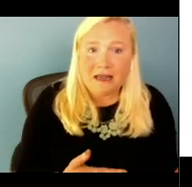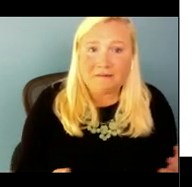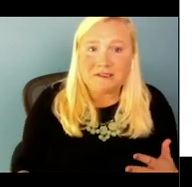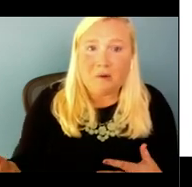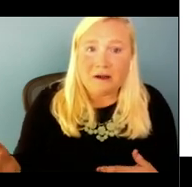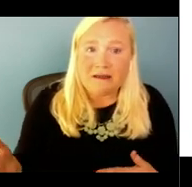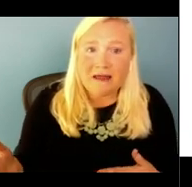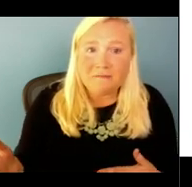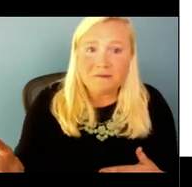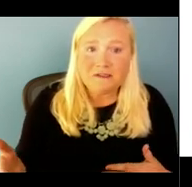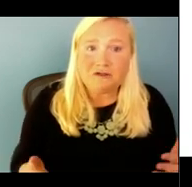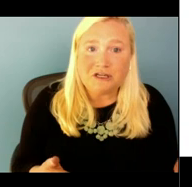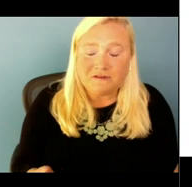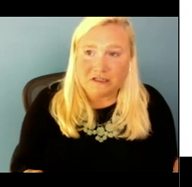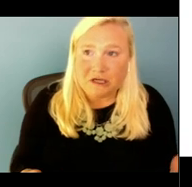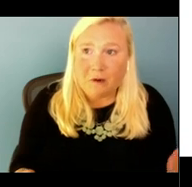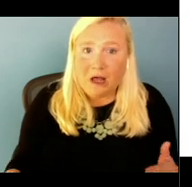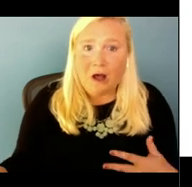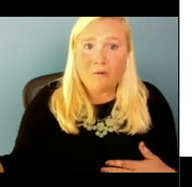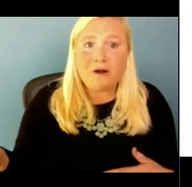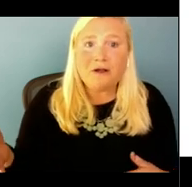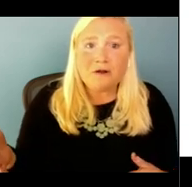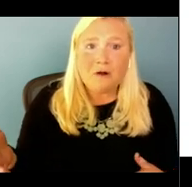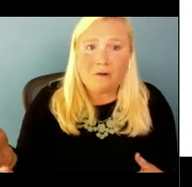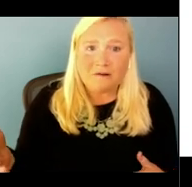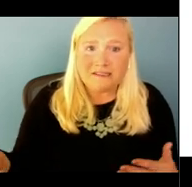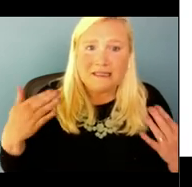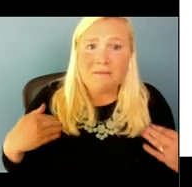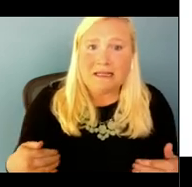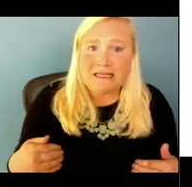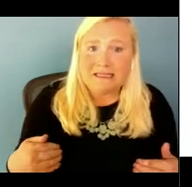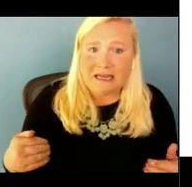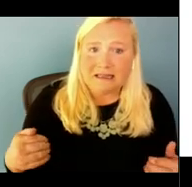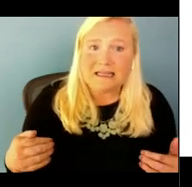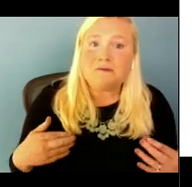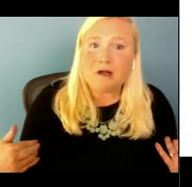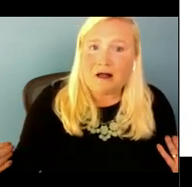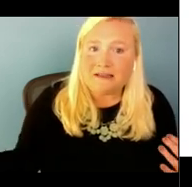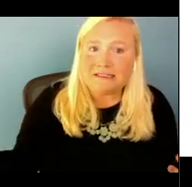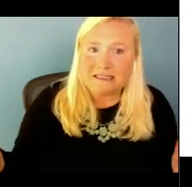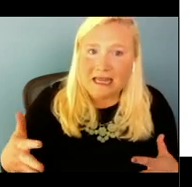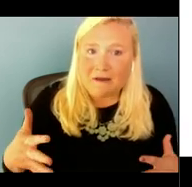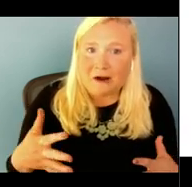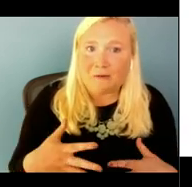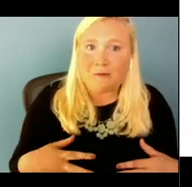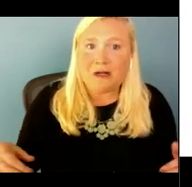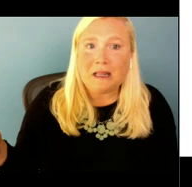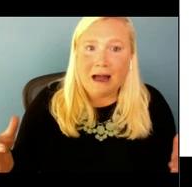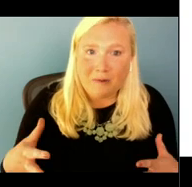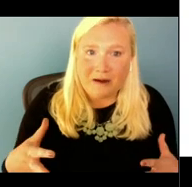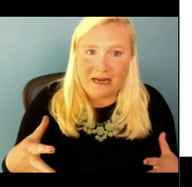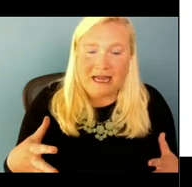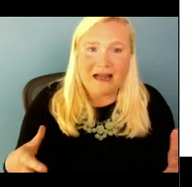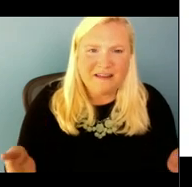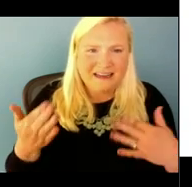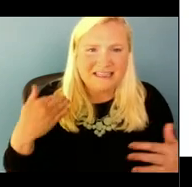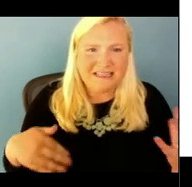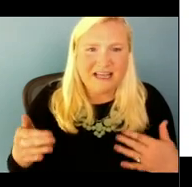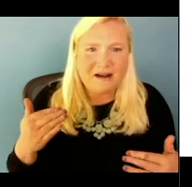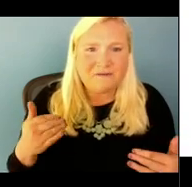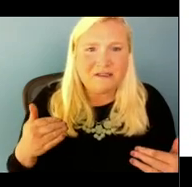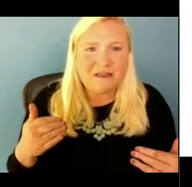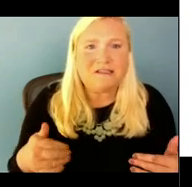changing anyone. I'm supporting them. So shifting to, what are your goals? Let me listen. Let's work on this together. We're collaborating.